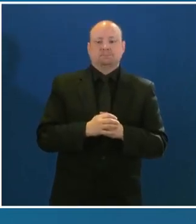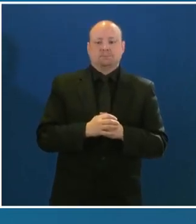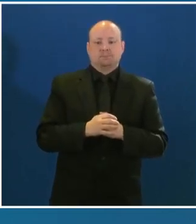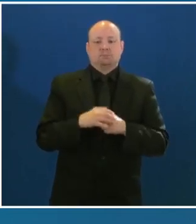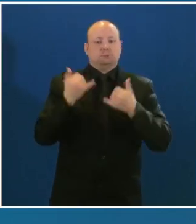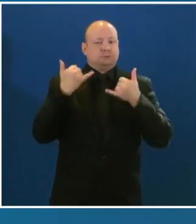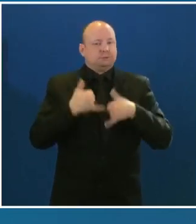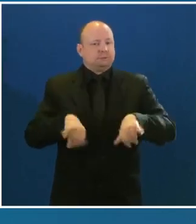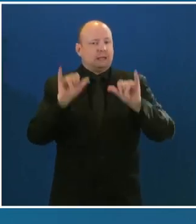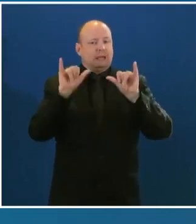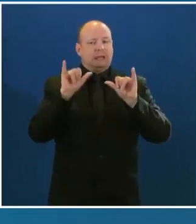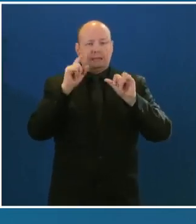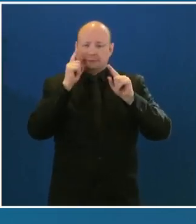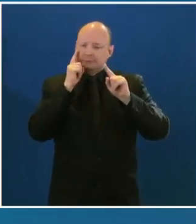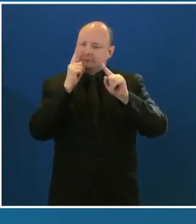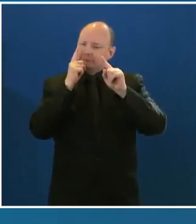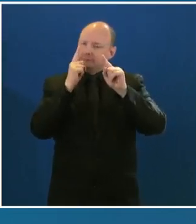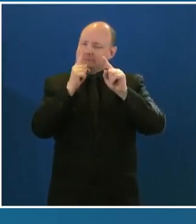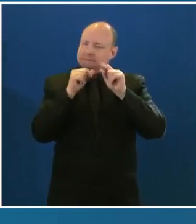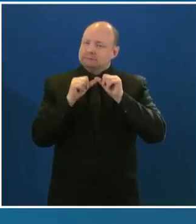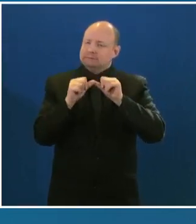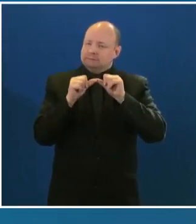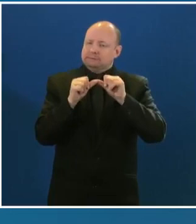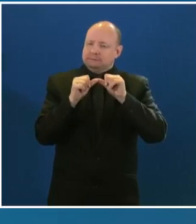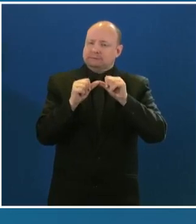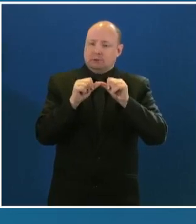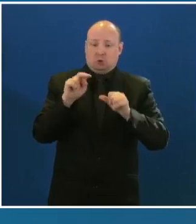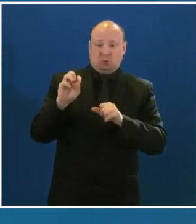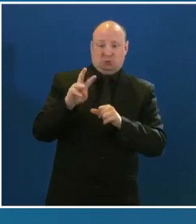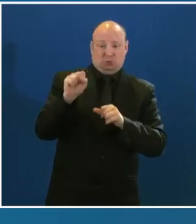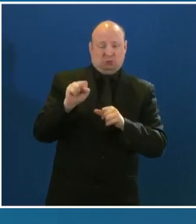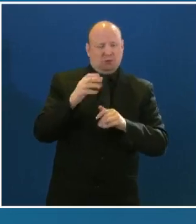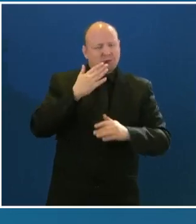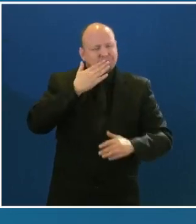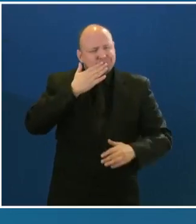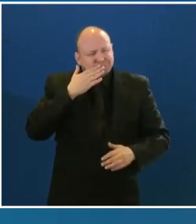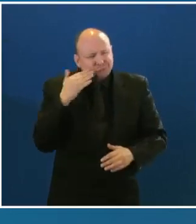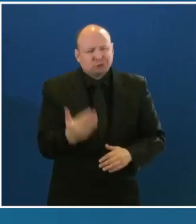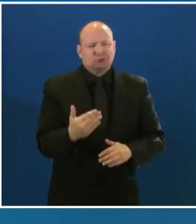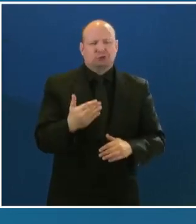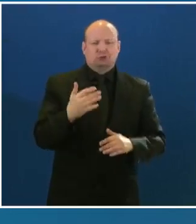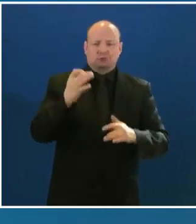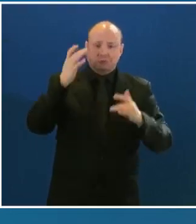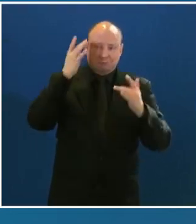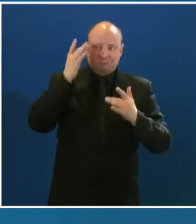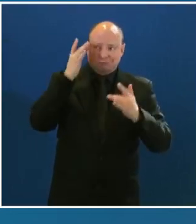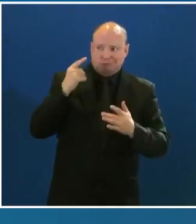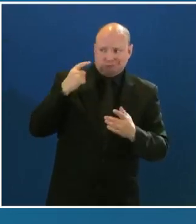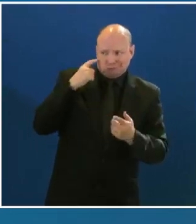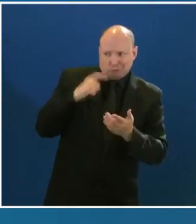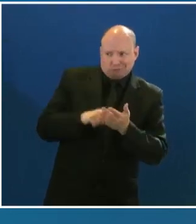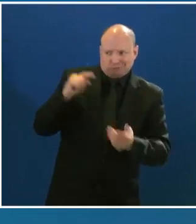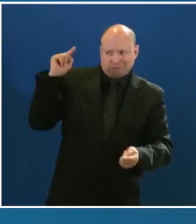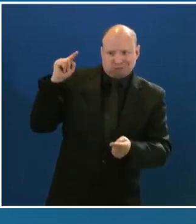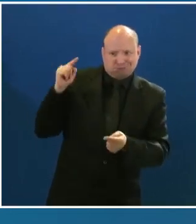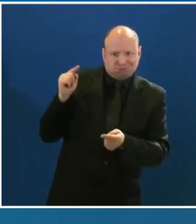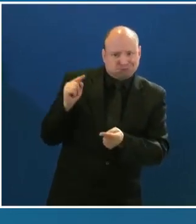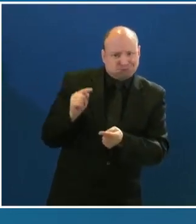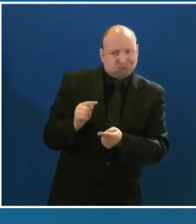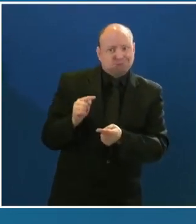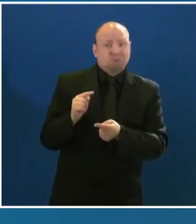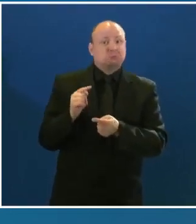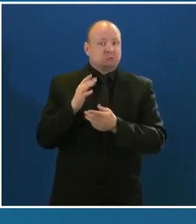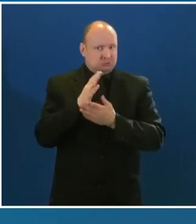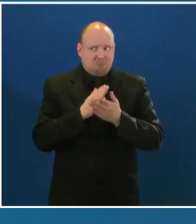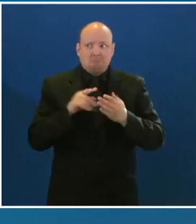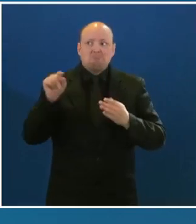go, but the news is good and the cases seem to be on the decline. Things are starting to open back up. Progress is being made